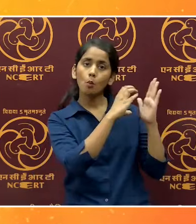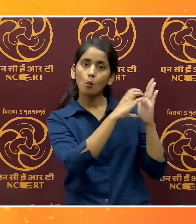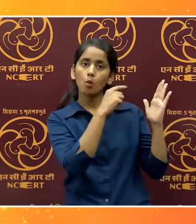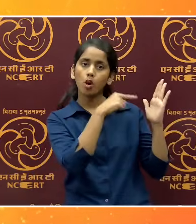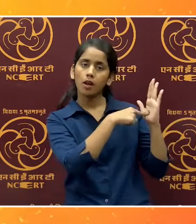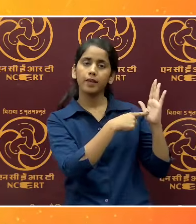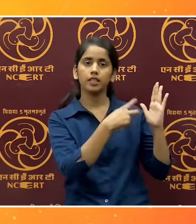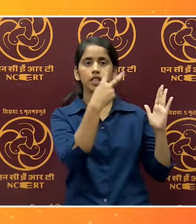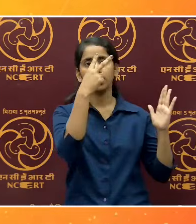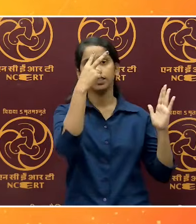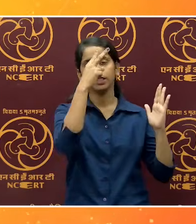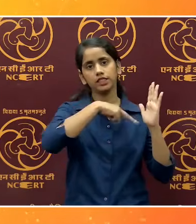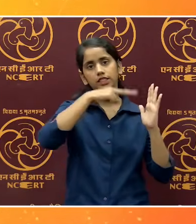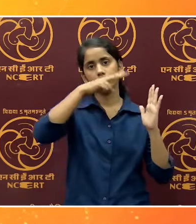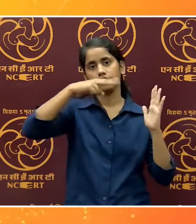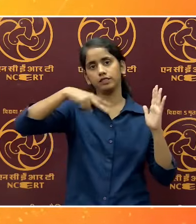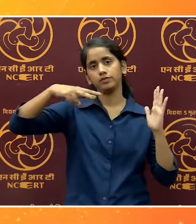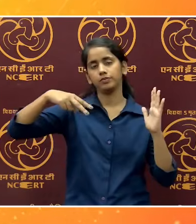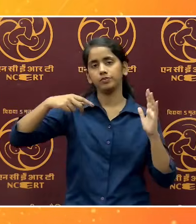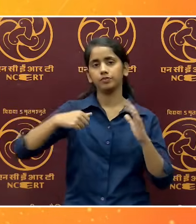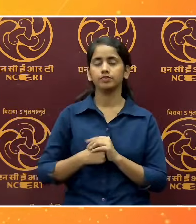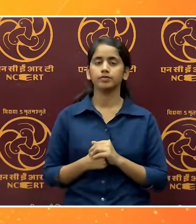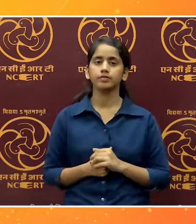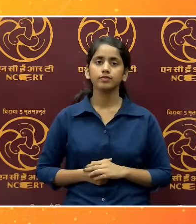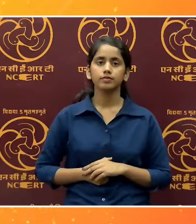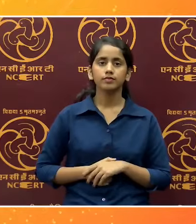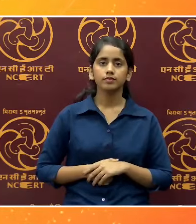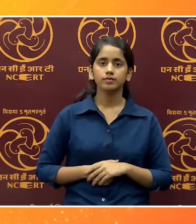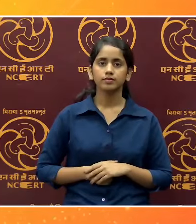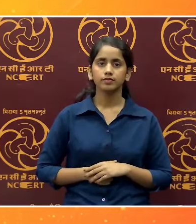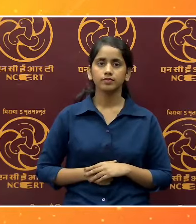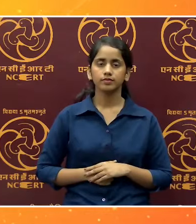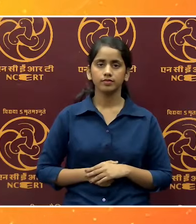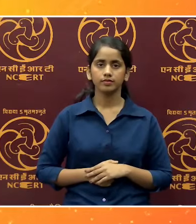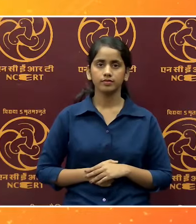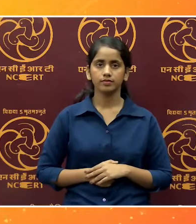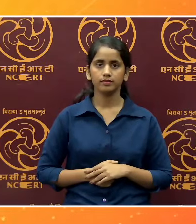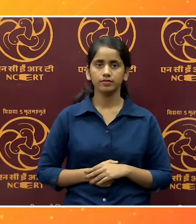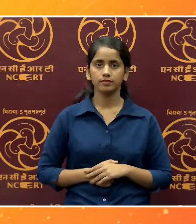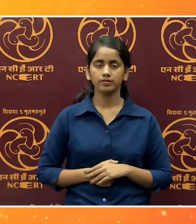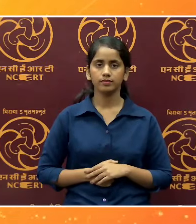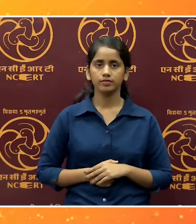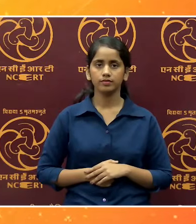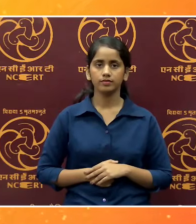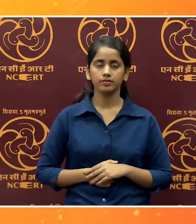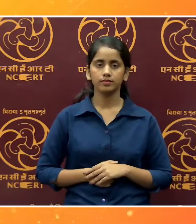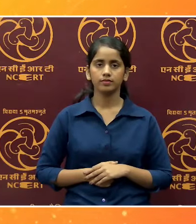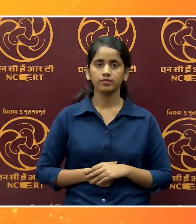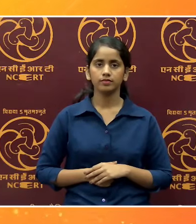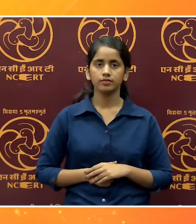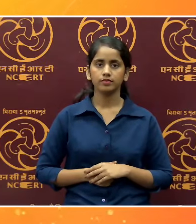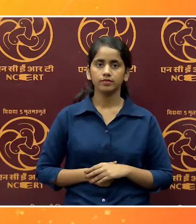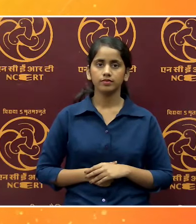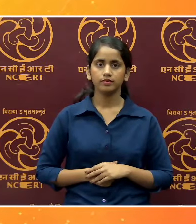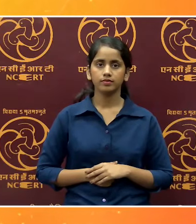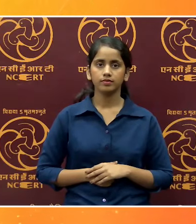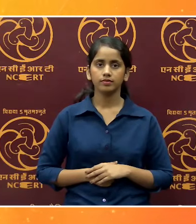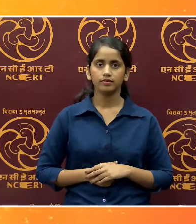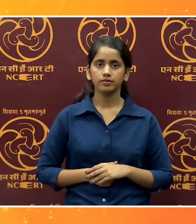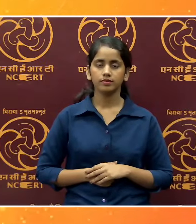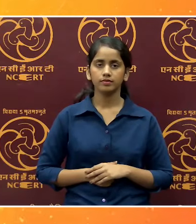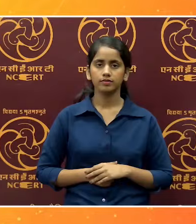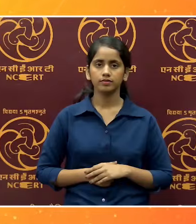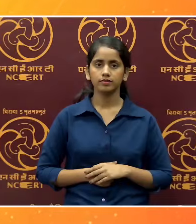fish-like thing so clear. I flick my tongue to catch my food, it works so fast, now that's quite